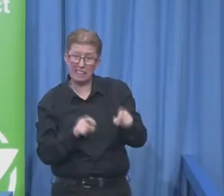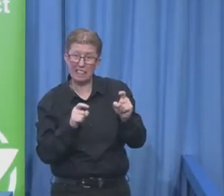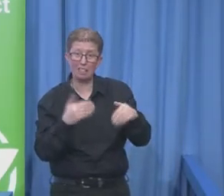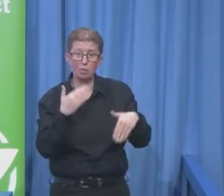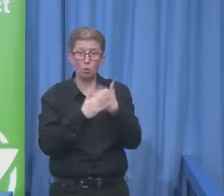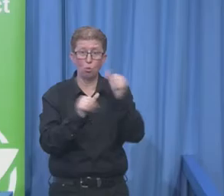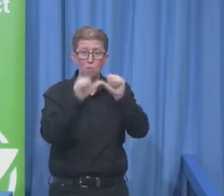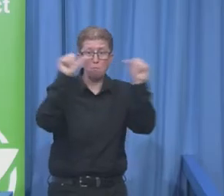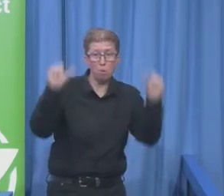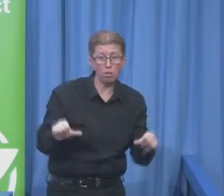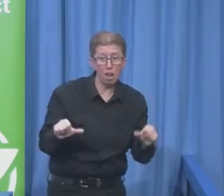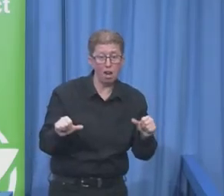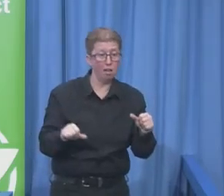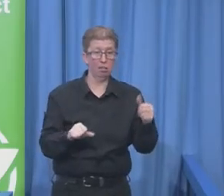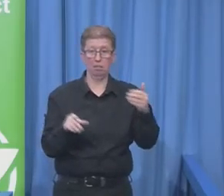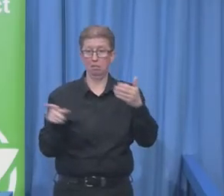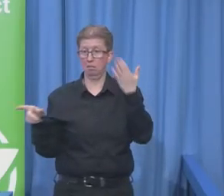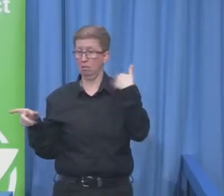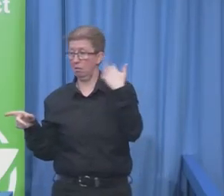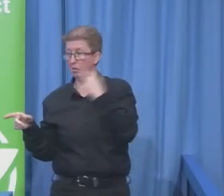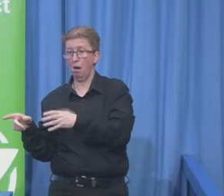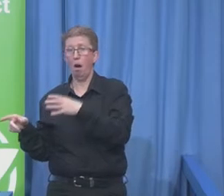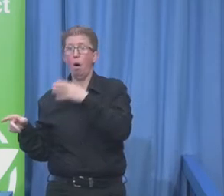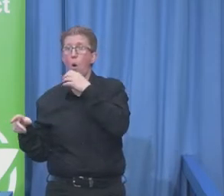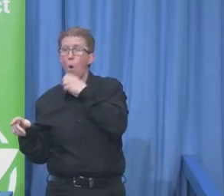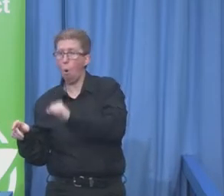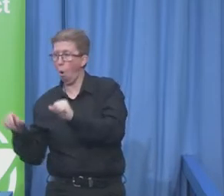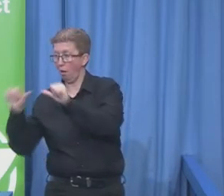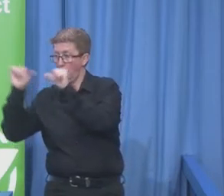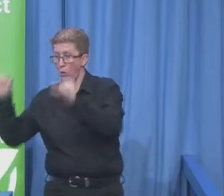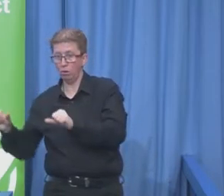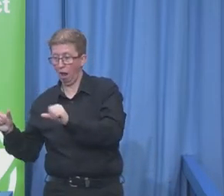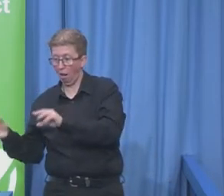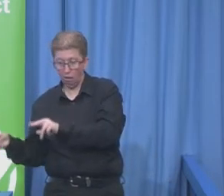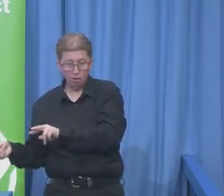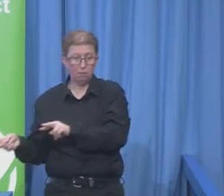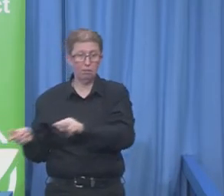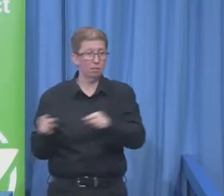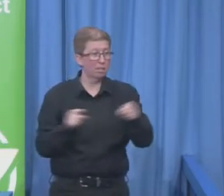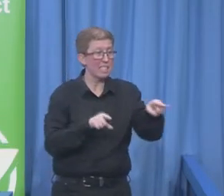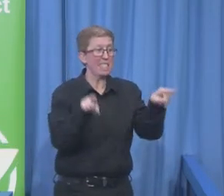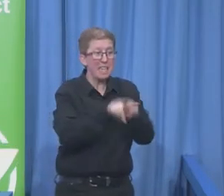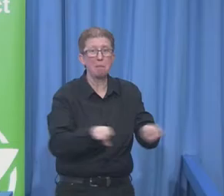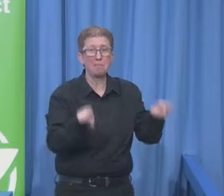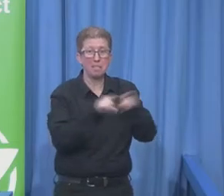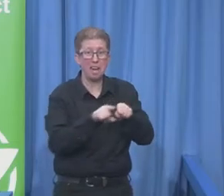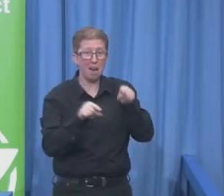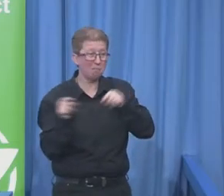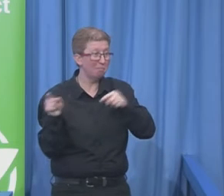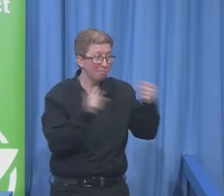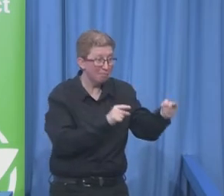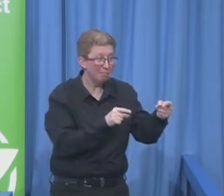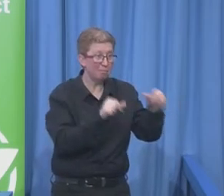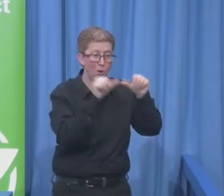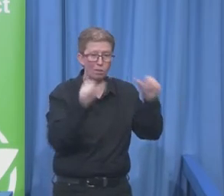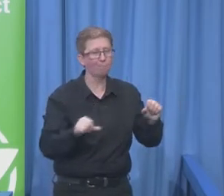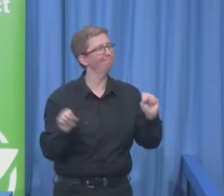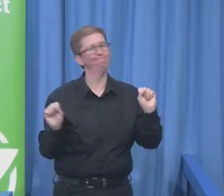started addressing is how, first of all, you bring companies on board where you show them this talent pool and say, hey, this talent pool also has a lot